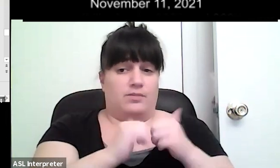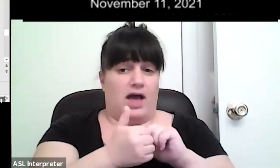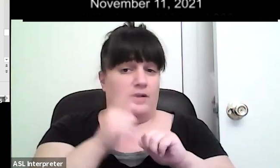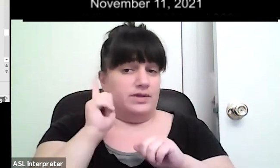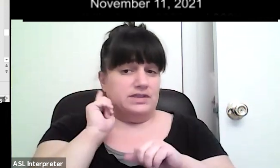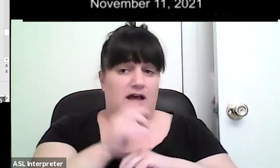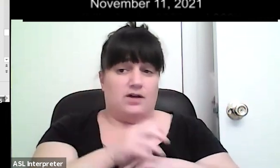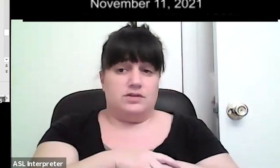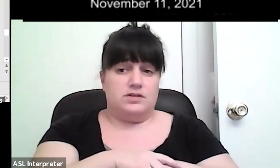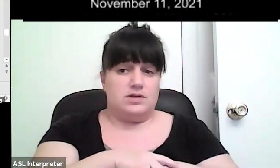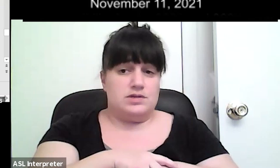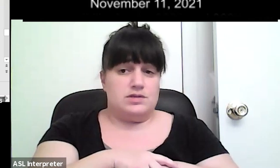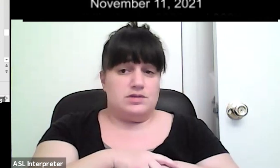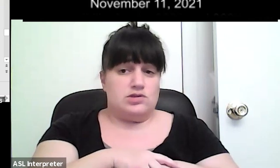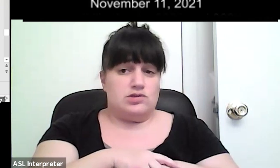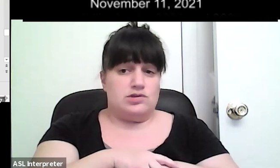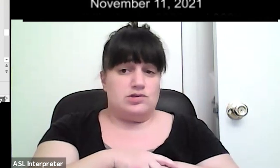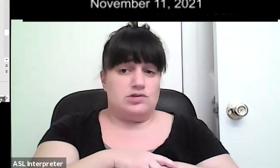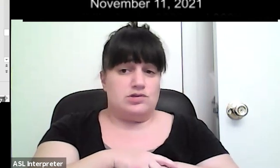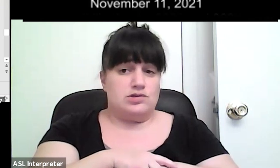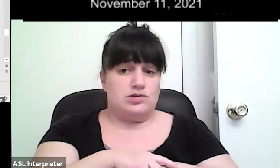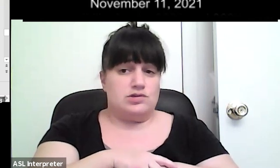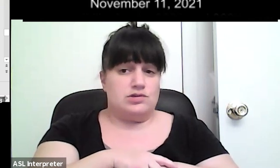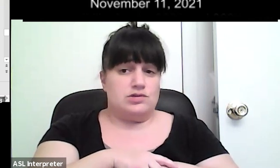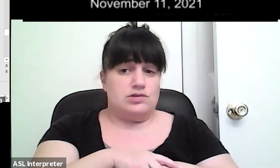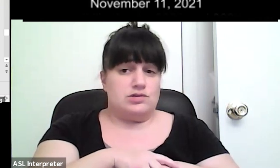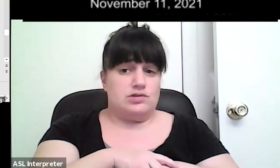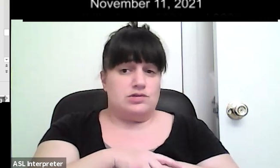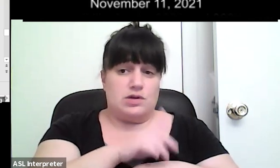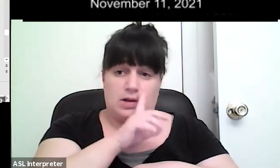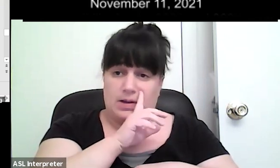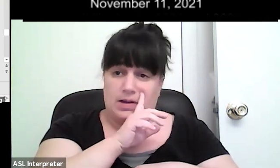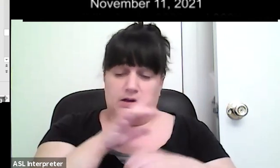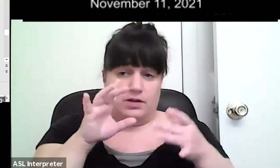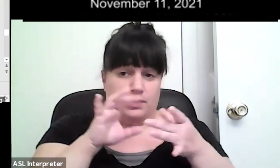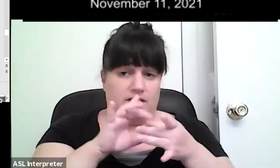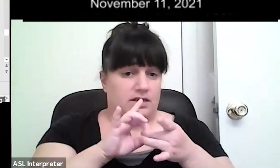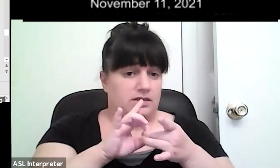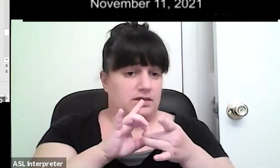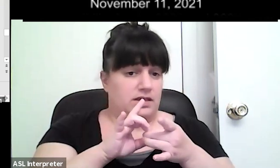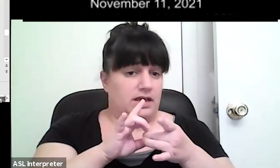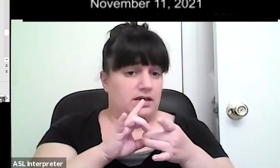sounds. So the link to the